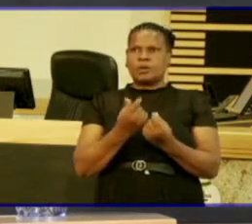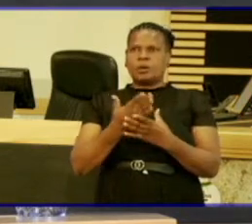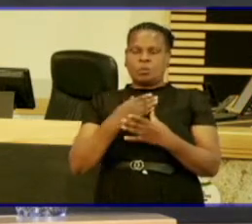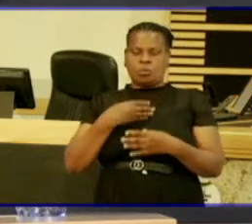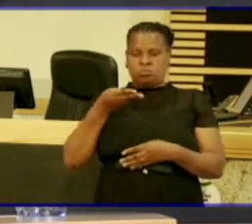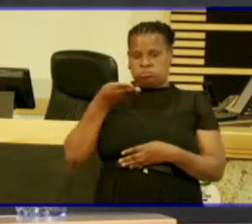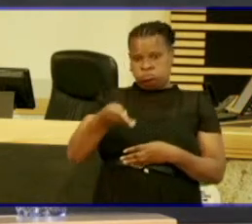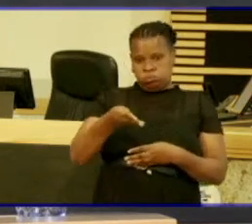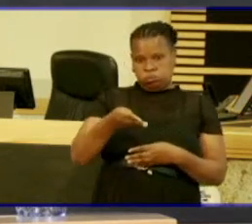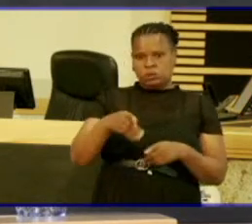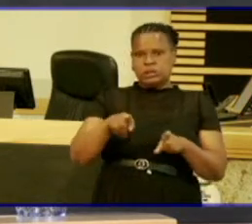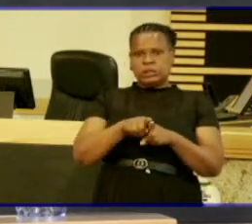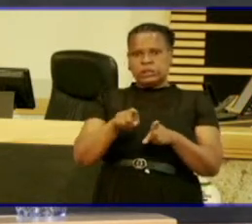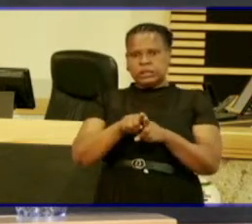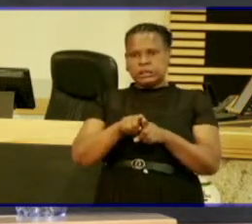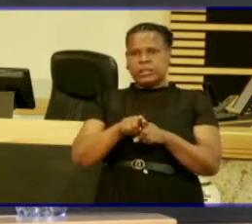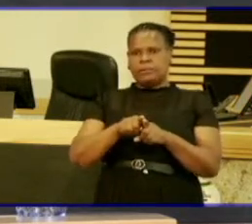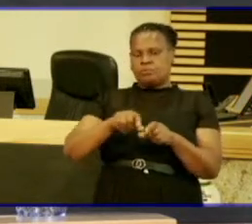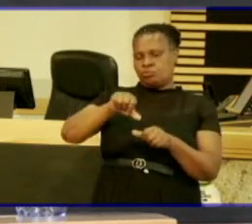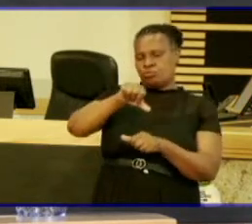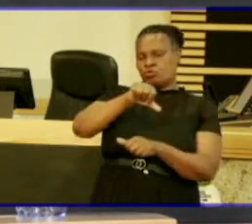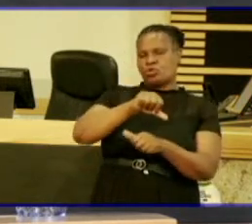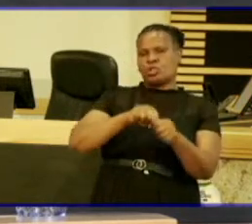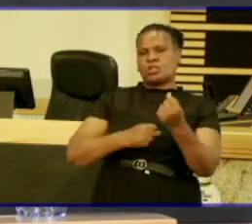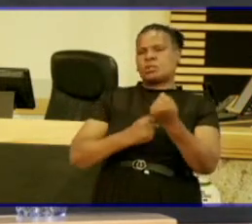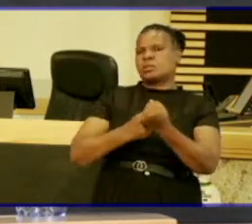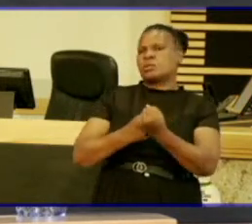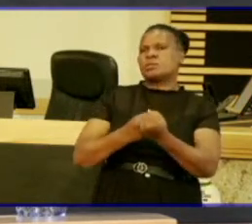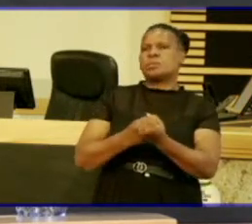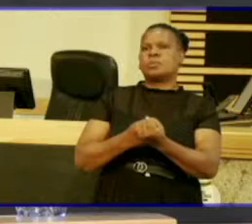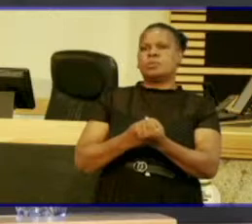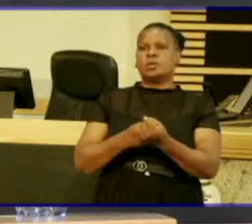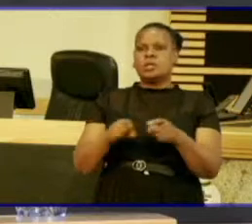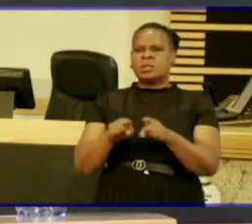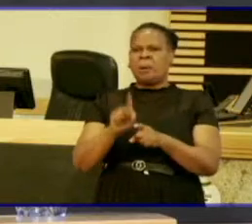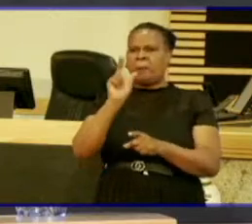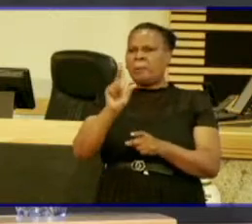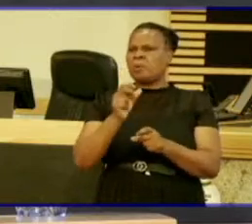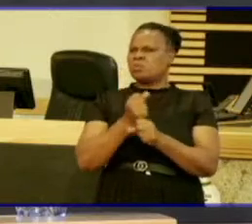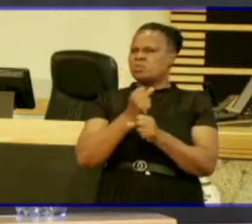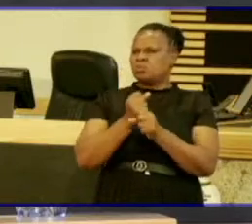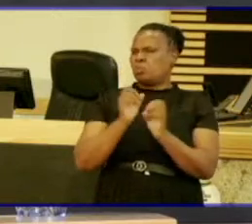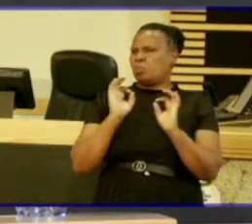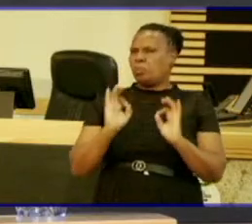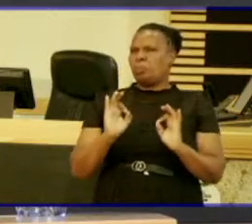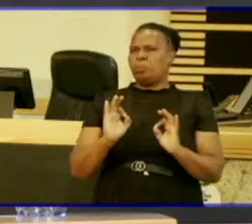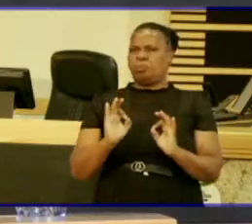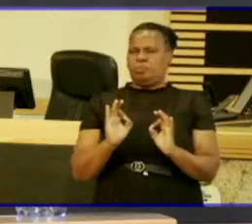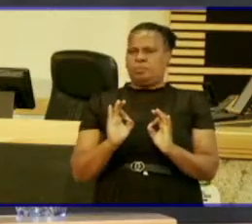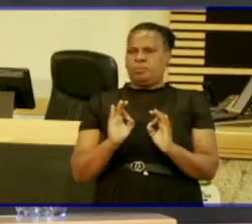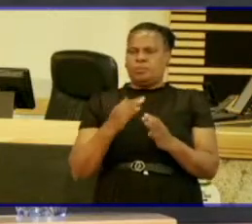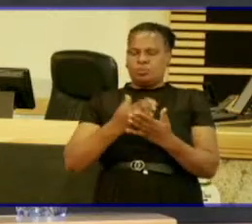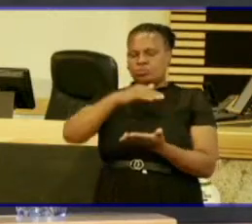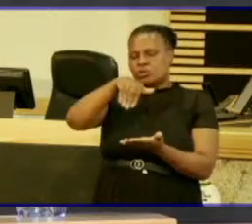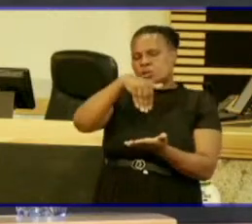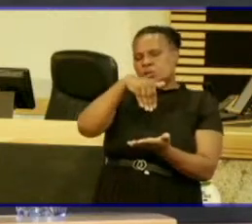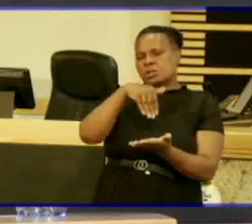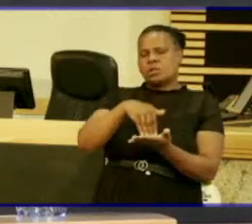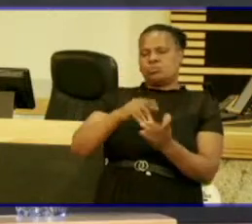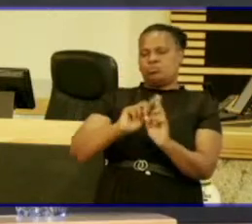of psychosocial support and everyday heroes at our GBV centers in the